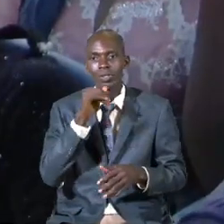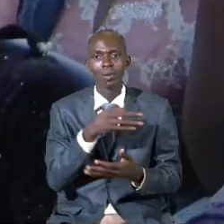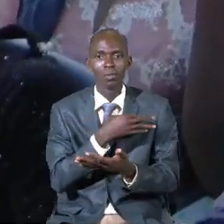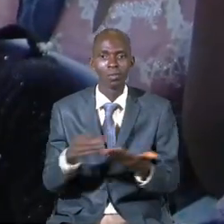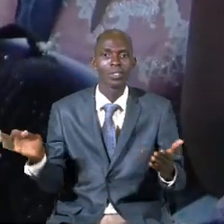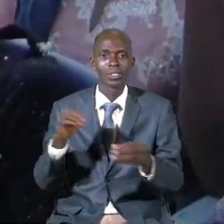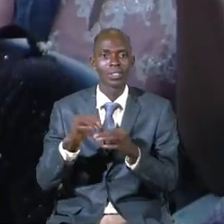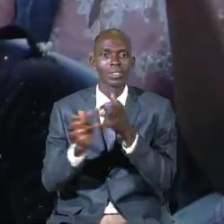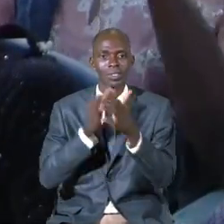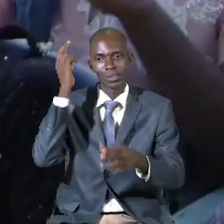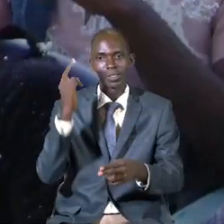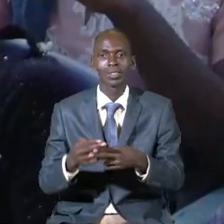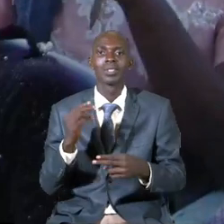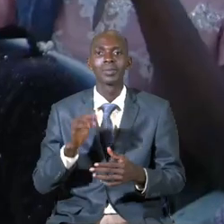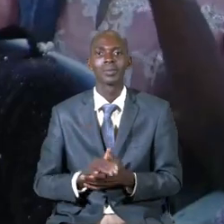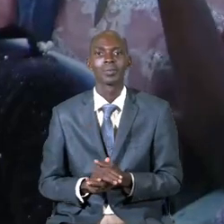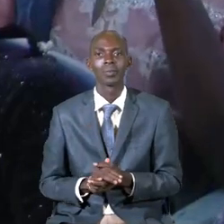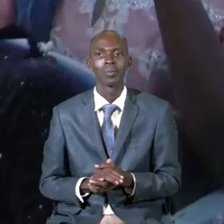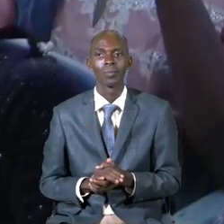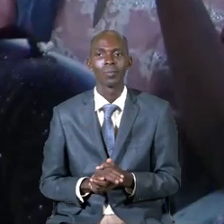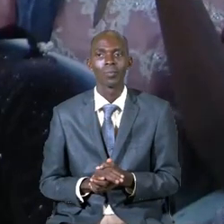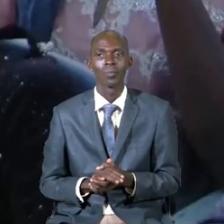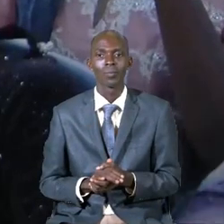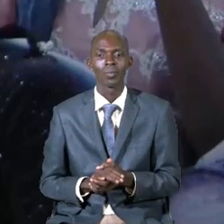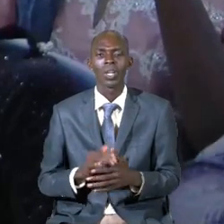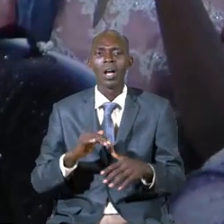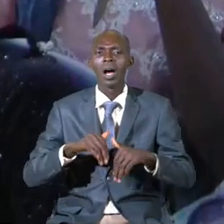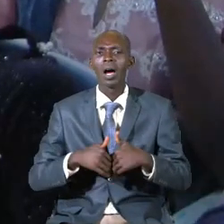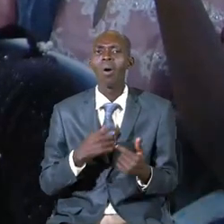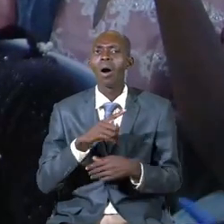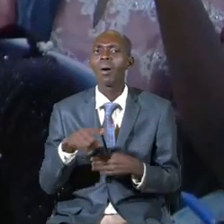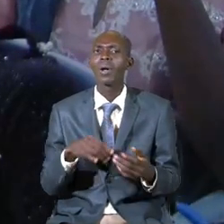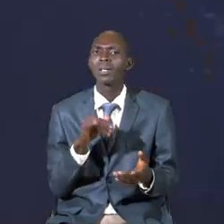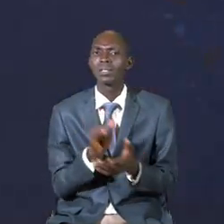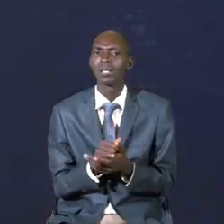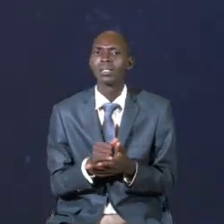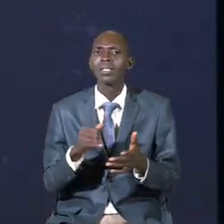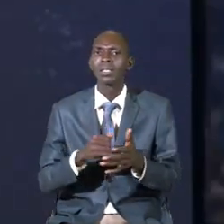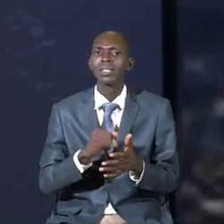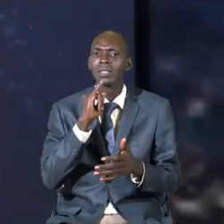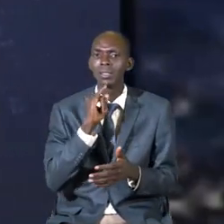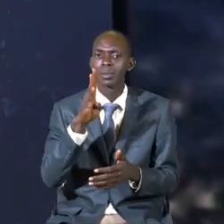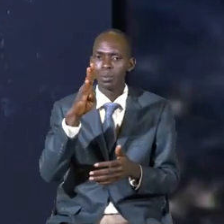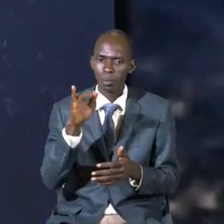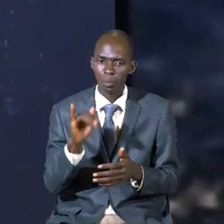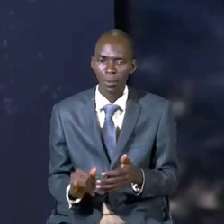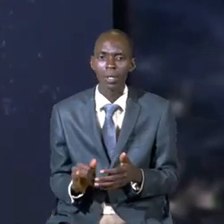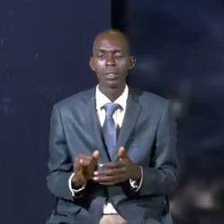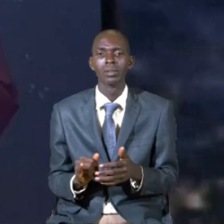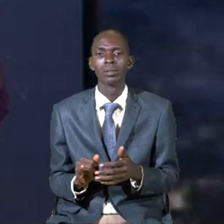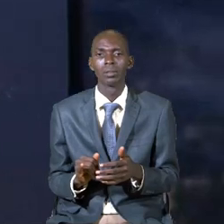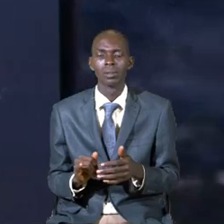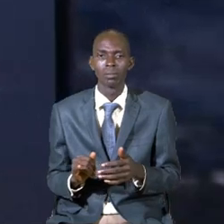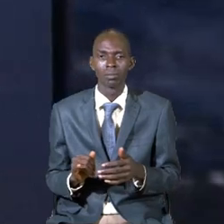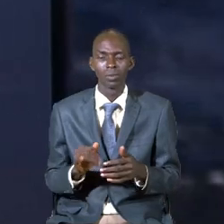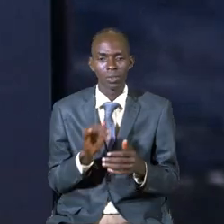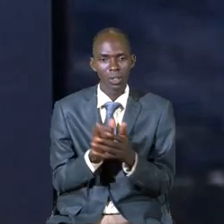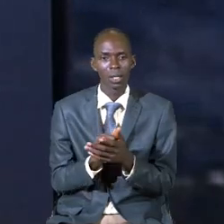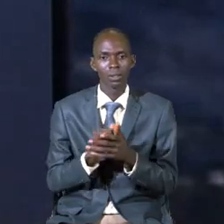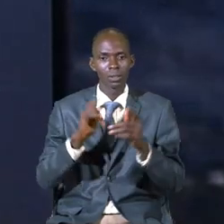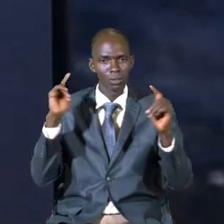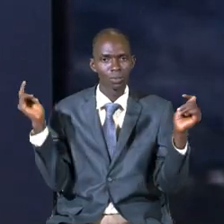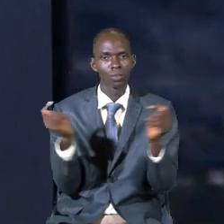name how about that it is by this truth triumphing truth that